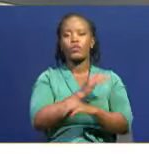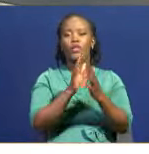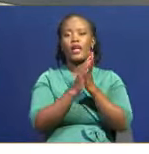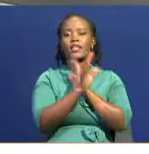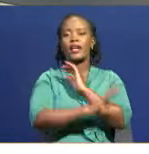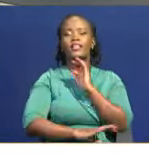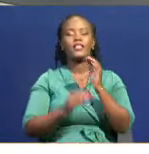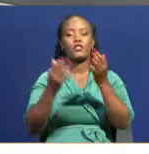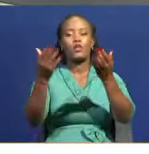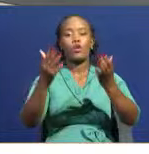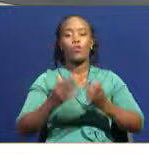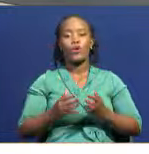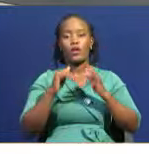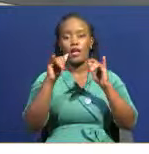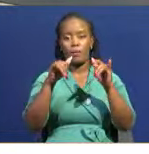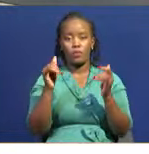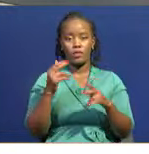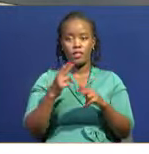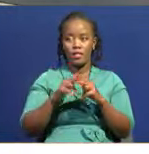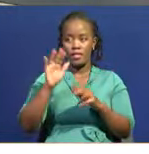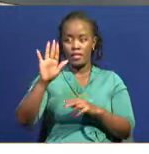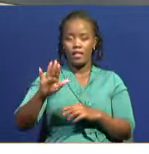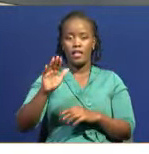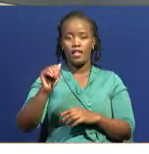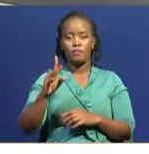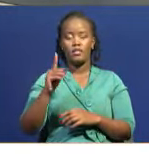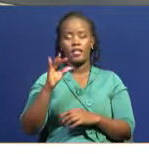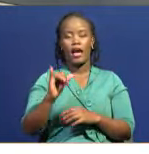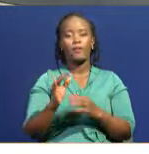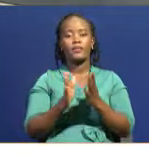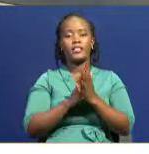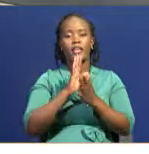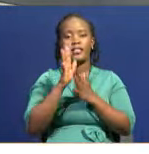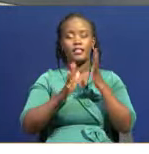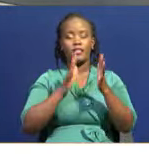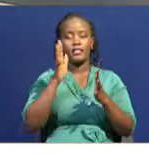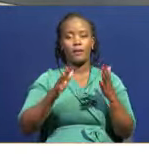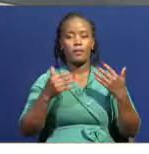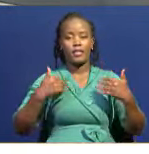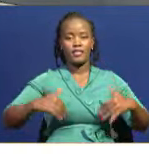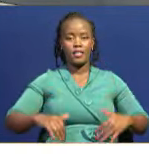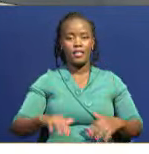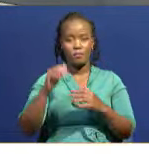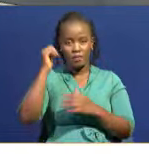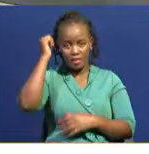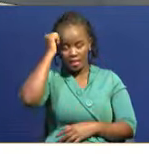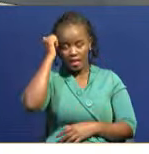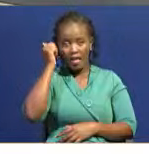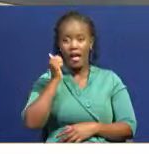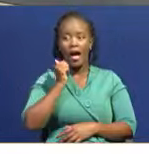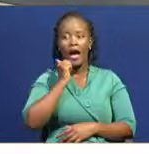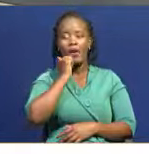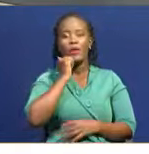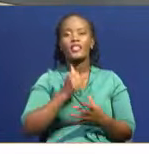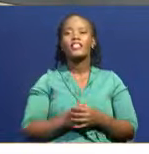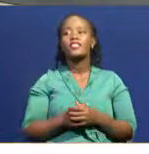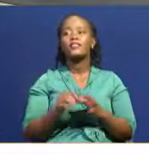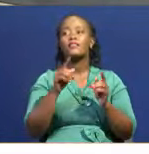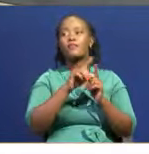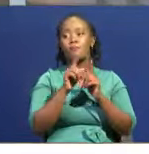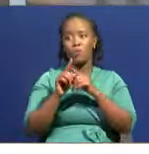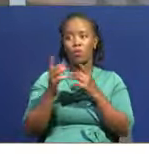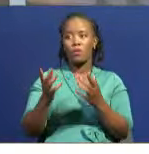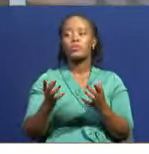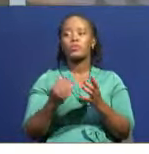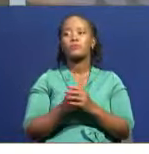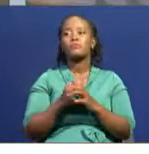Welcome to our broadcast at this hour. My name is Abdiaziz Hashim. The sign language interpreter at the bottom end of the screen is Anne Wangeshi. And of course, we